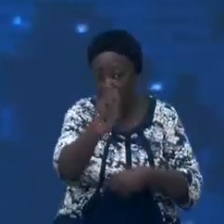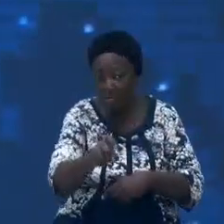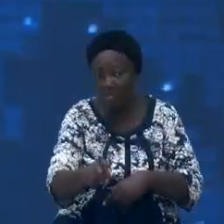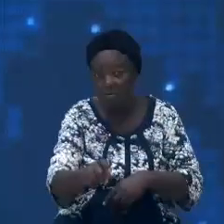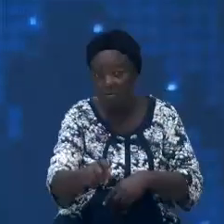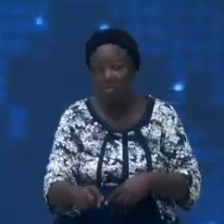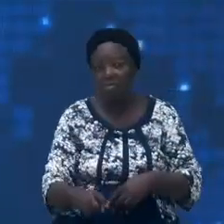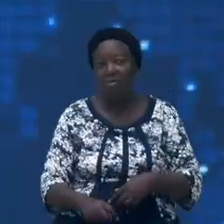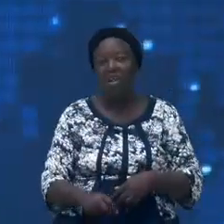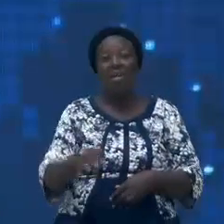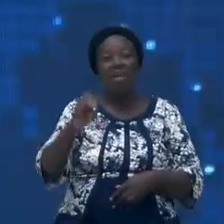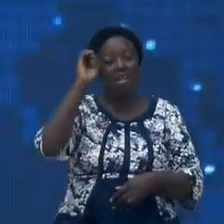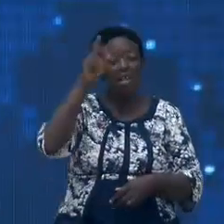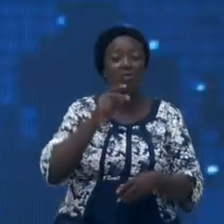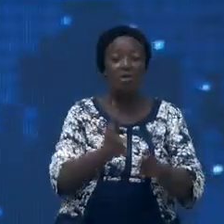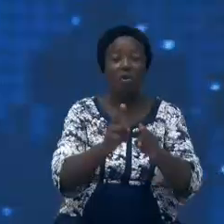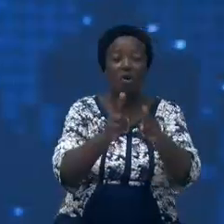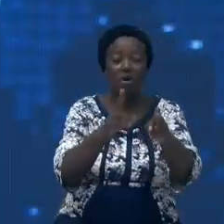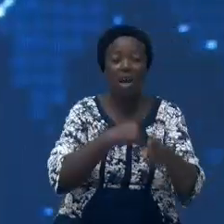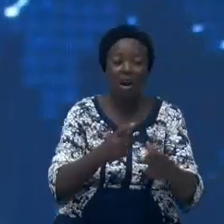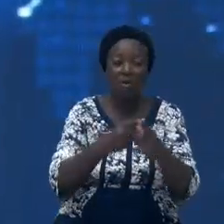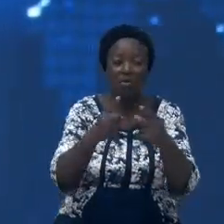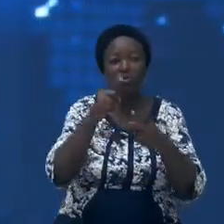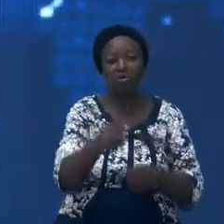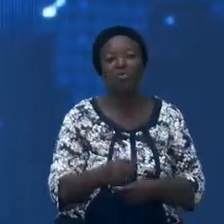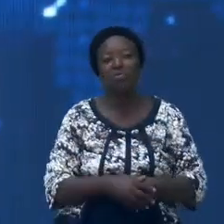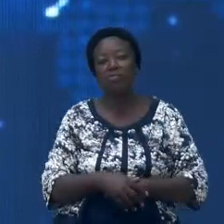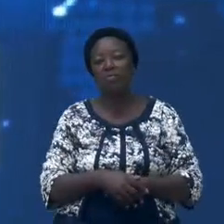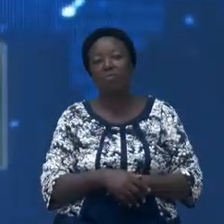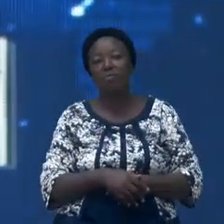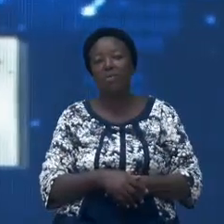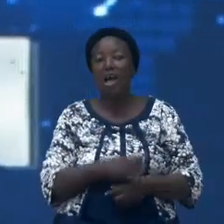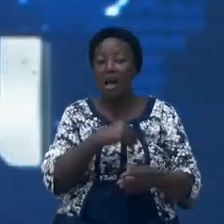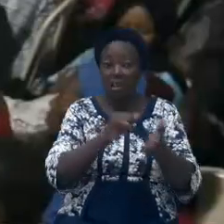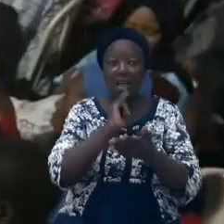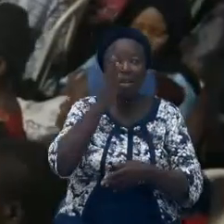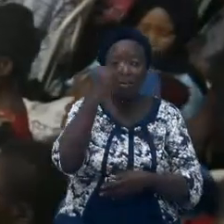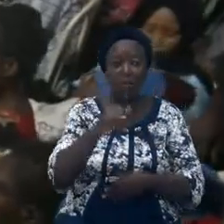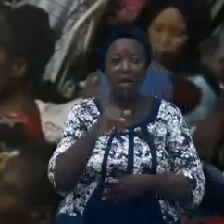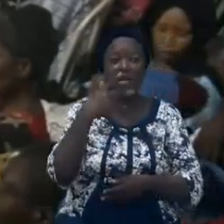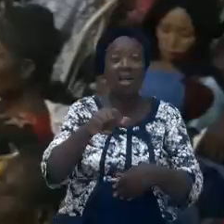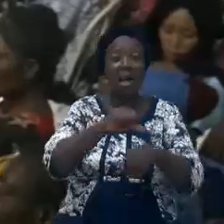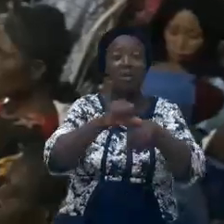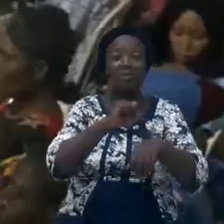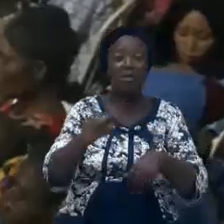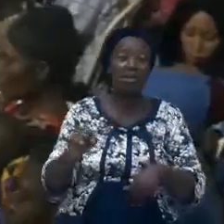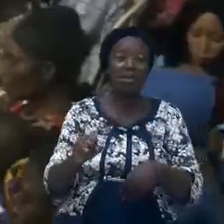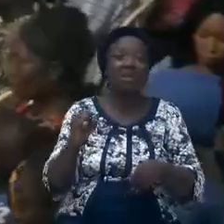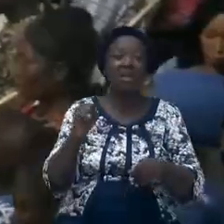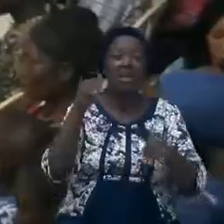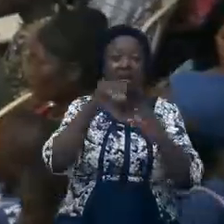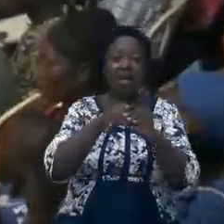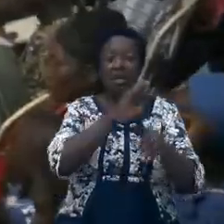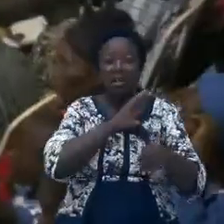about, and then Jesus will not come to you, he will hurry and come to you. And